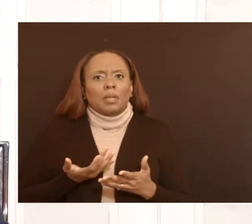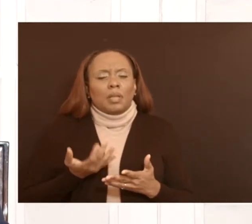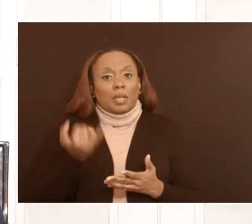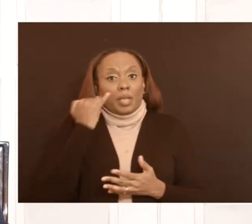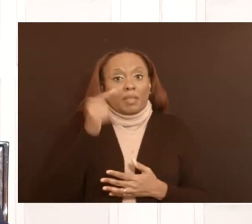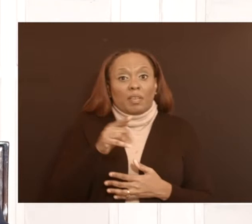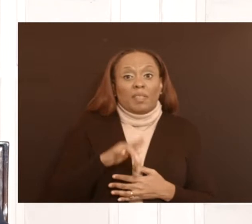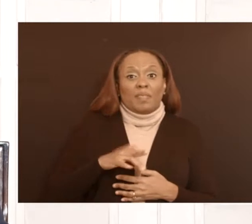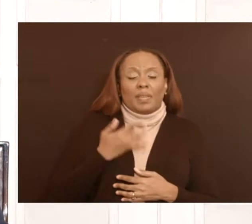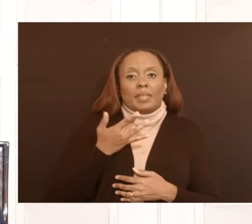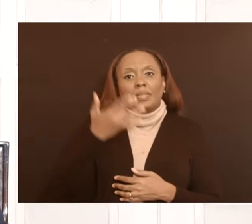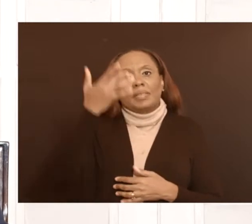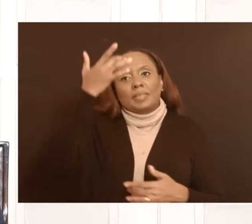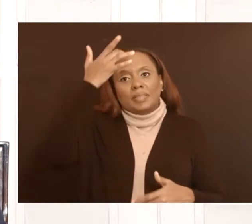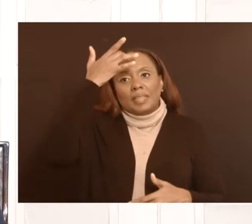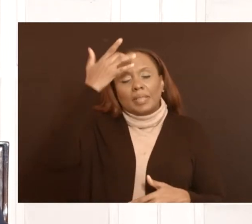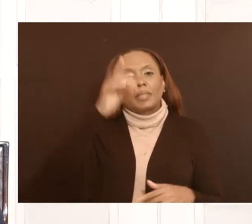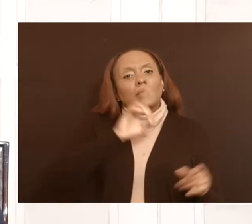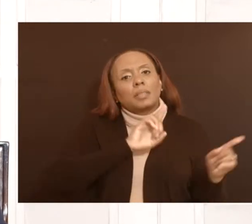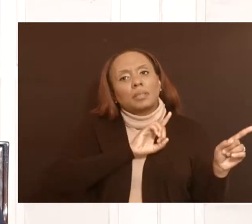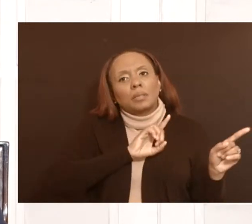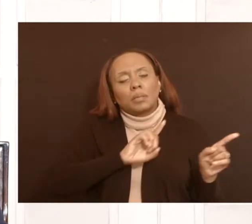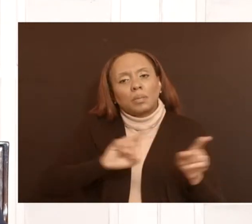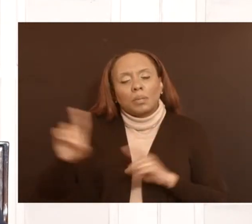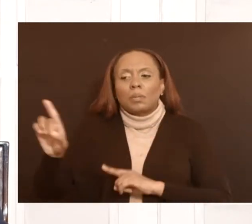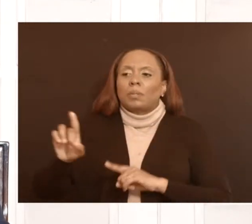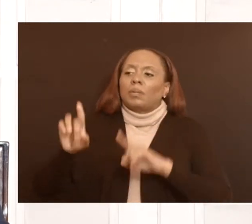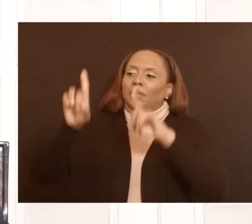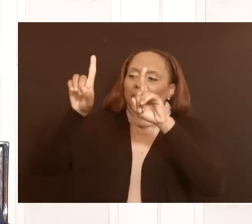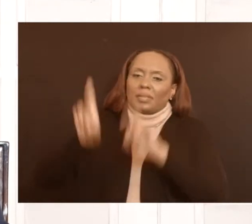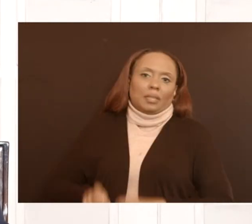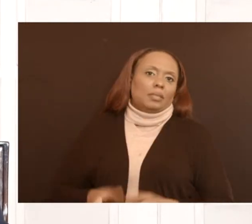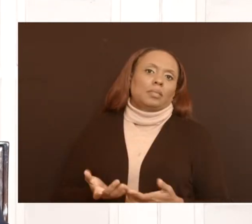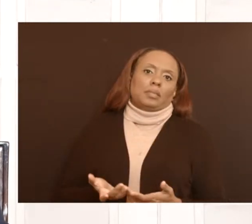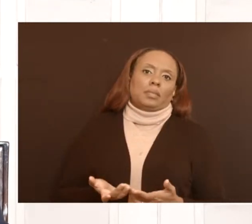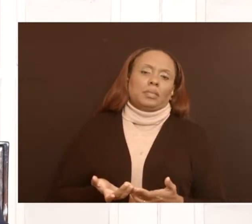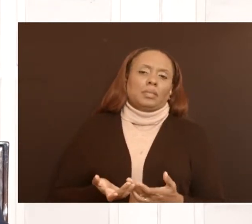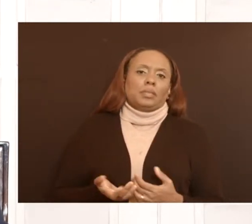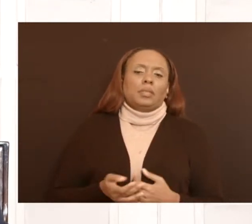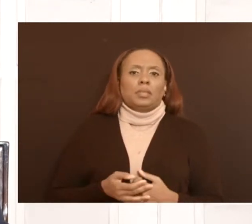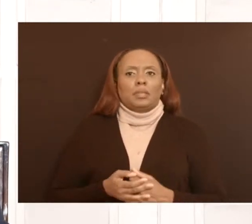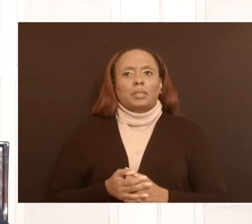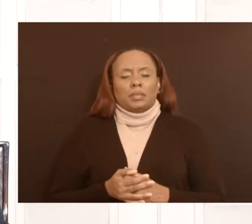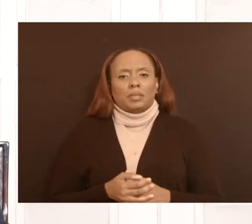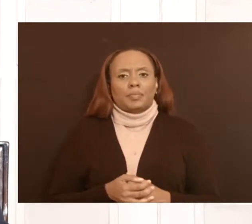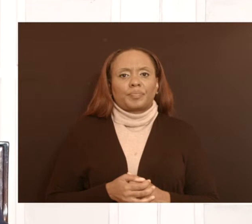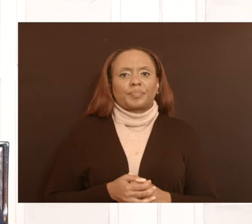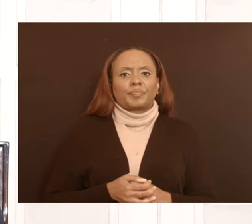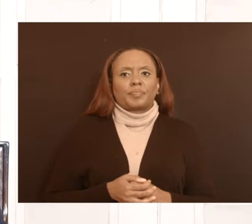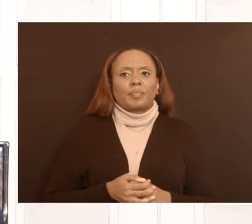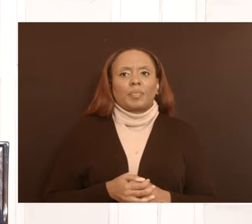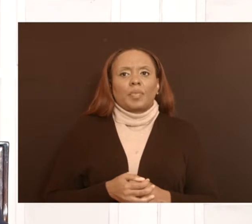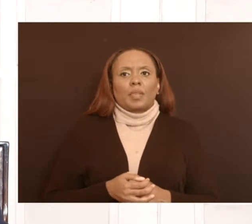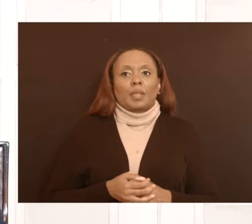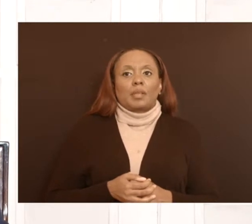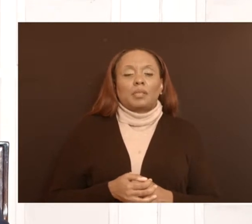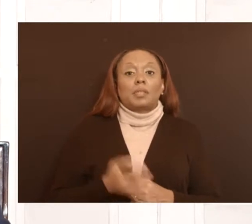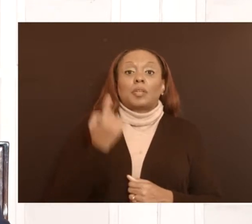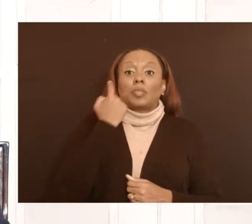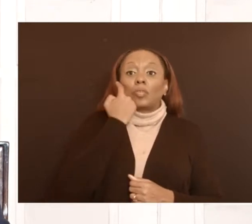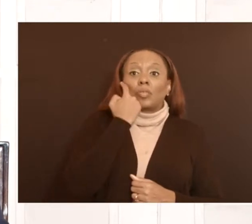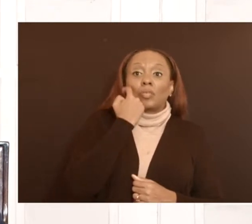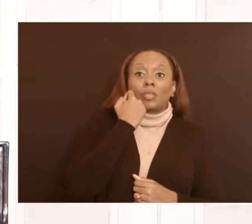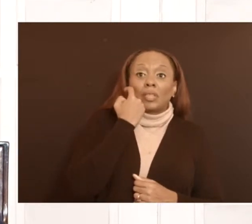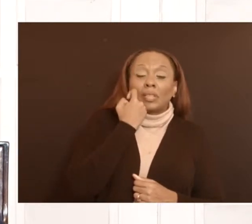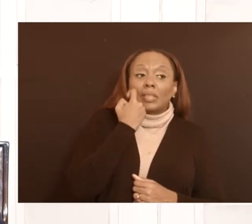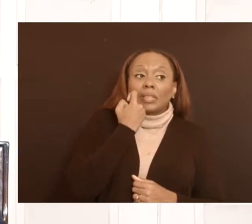ago. I'm pleading and begging with you to go and get tested. This is one of the things that came out of these admissions that we have seen, and I've gone off